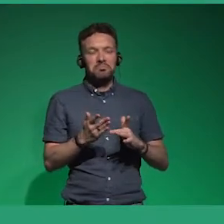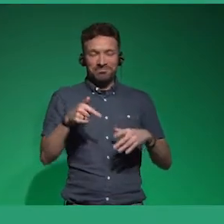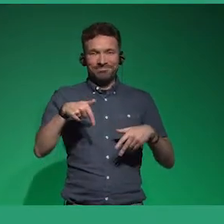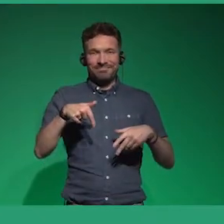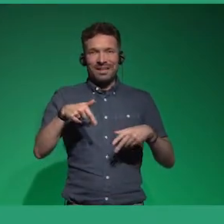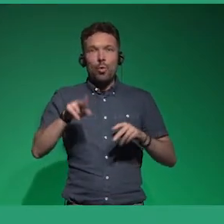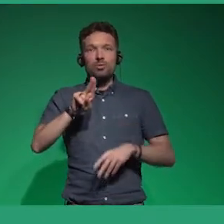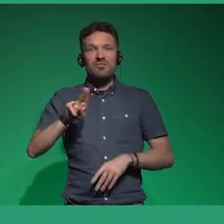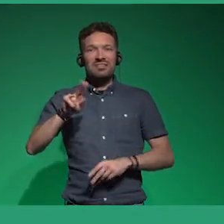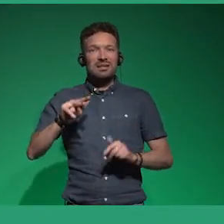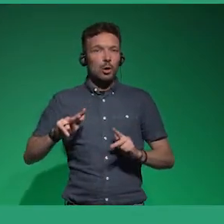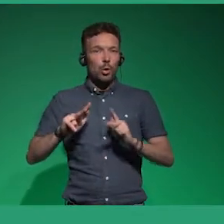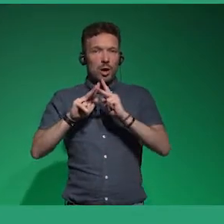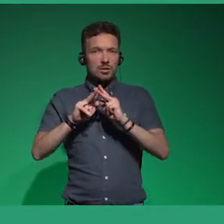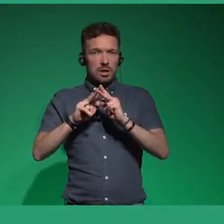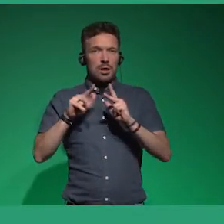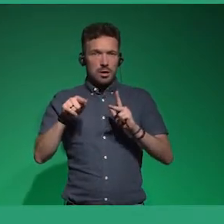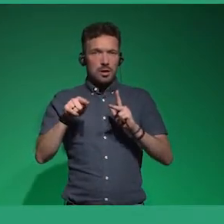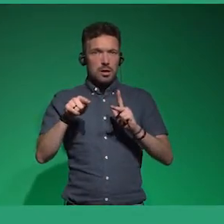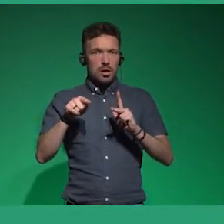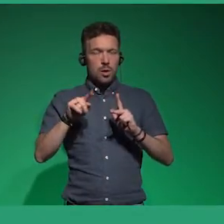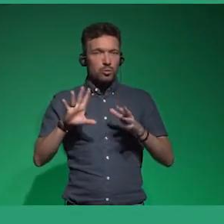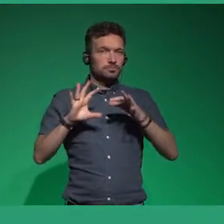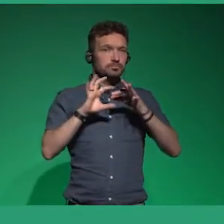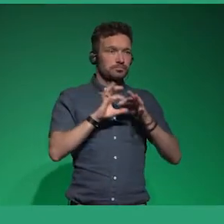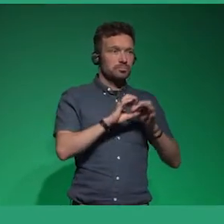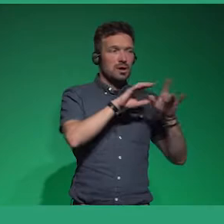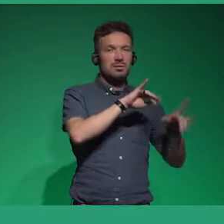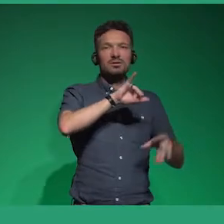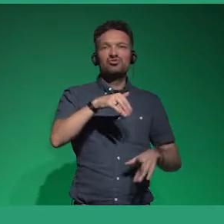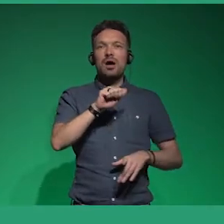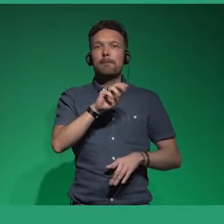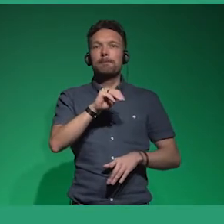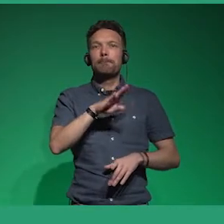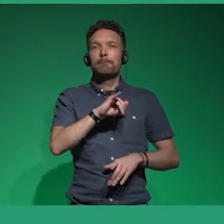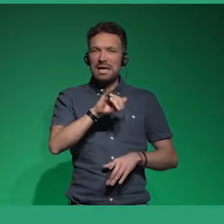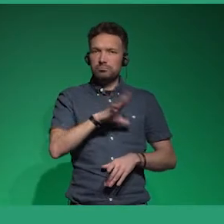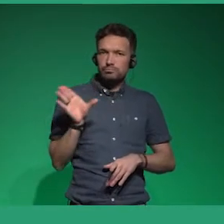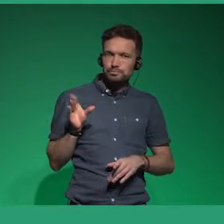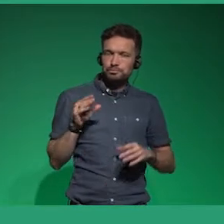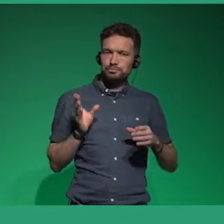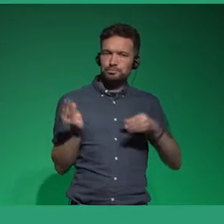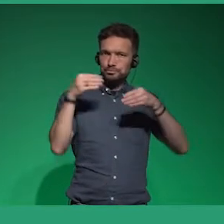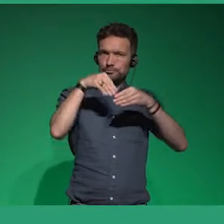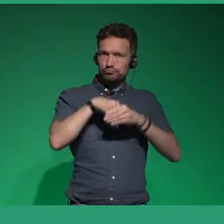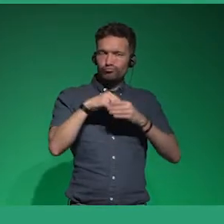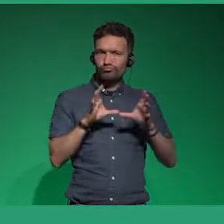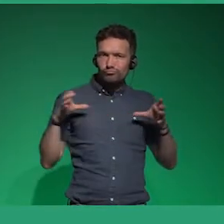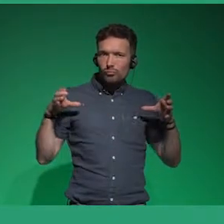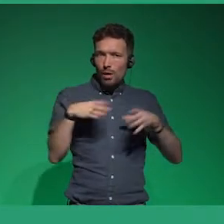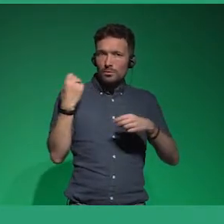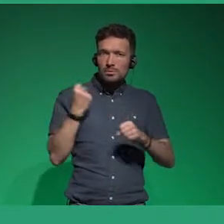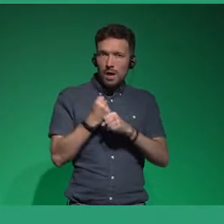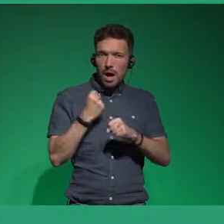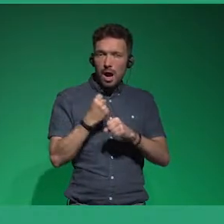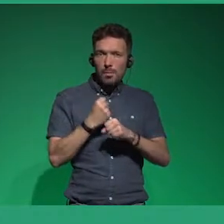are together next Sikukeluang and then Göttingen University have like a project in the